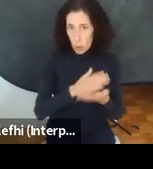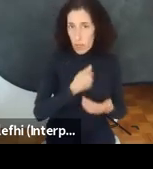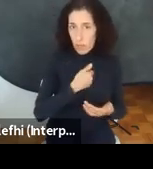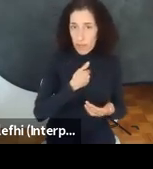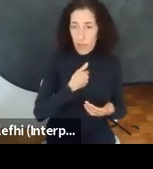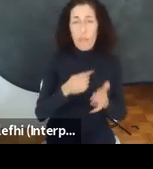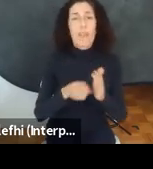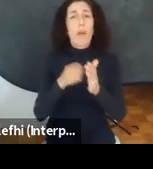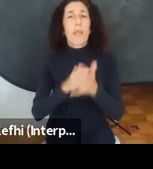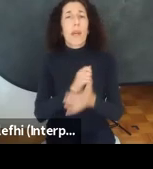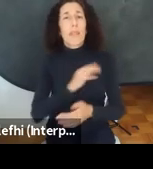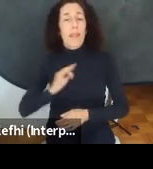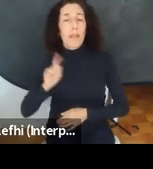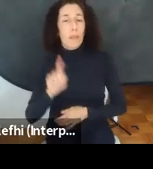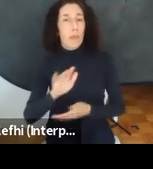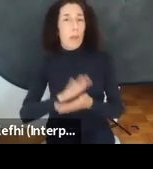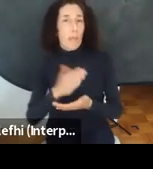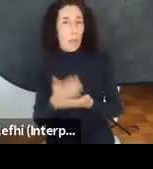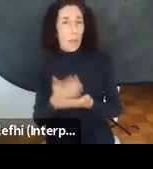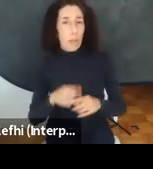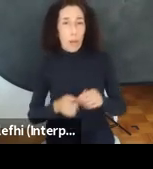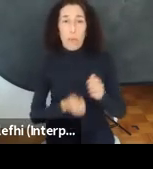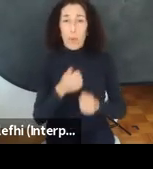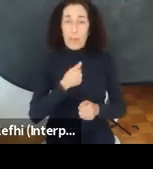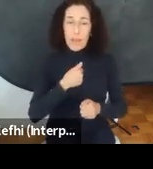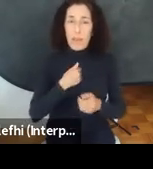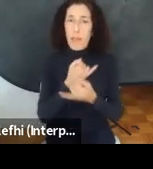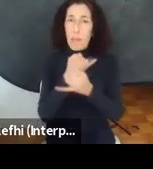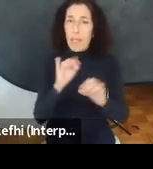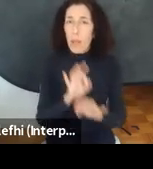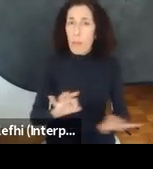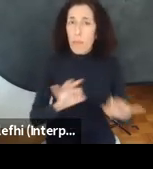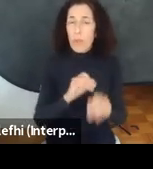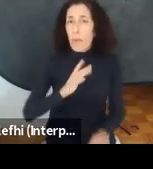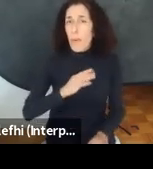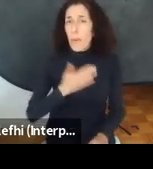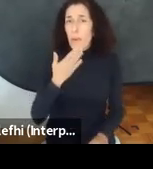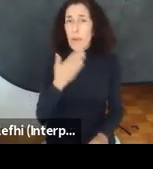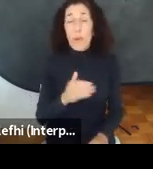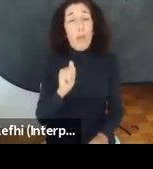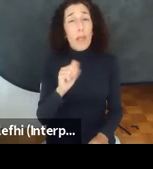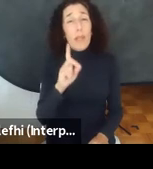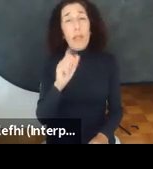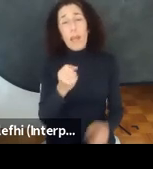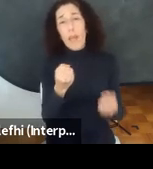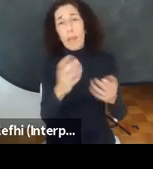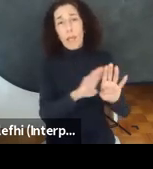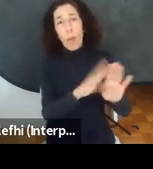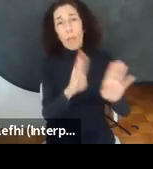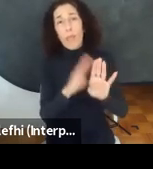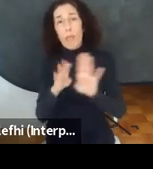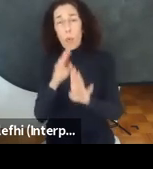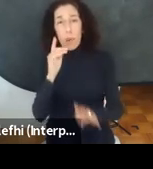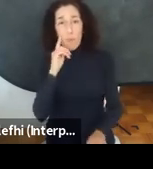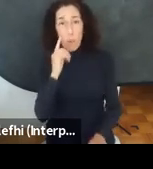we can. Mm-hmm. And I like that. Yeah. So the ADA has opened up a lot of doors, especially in this area,